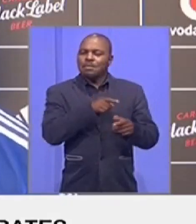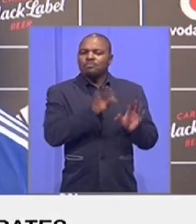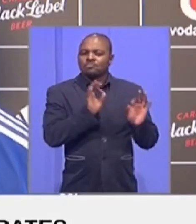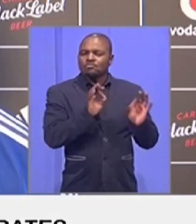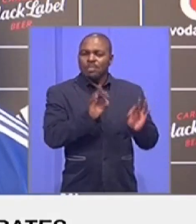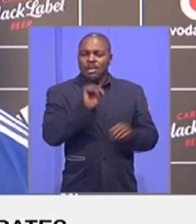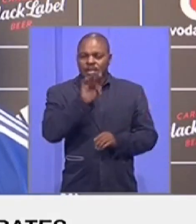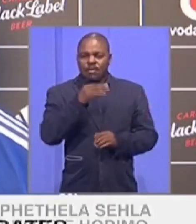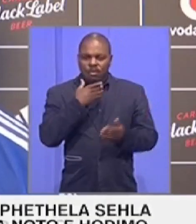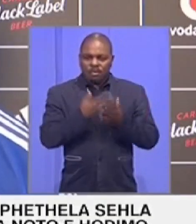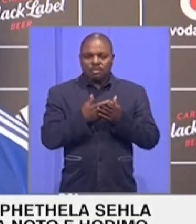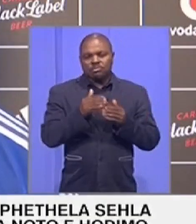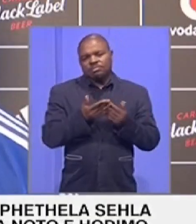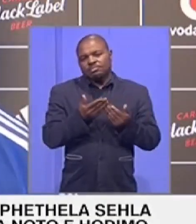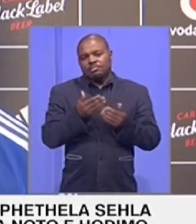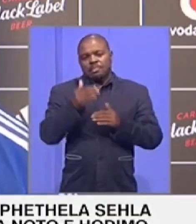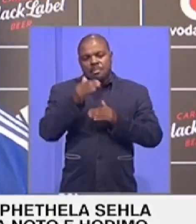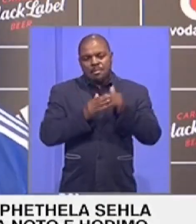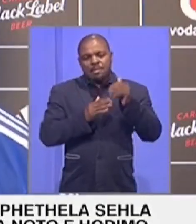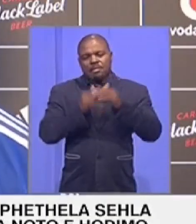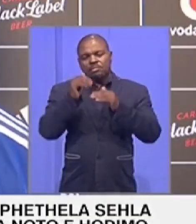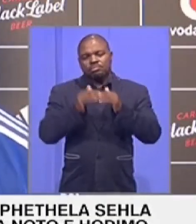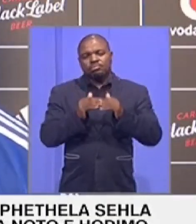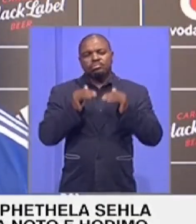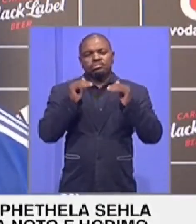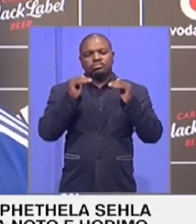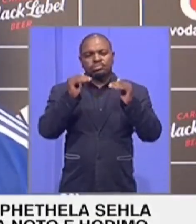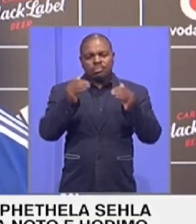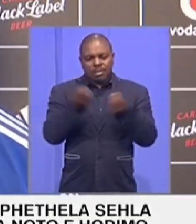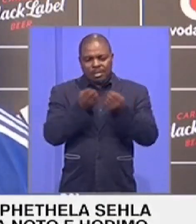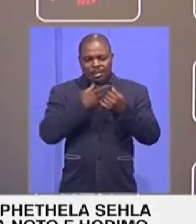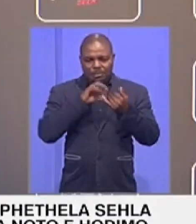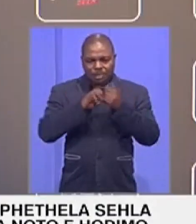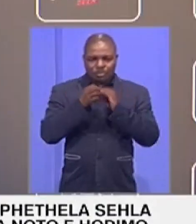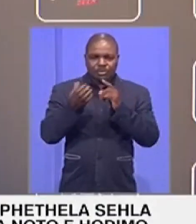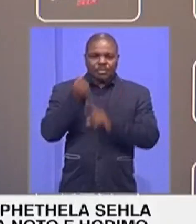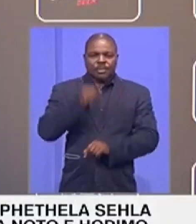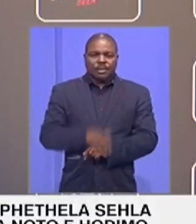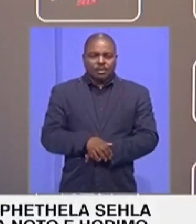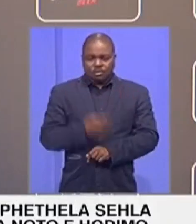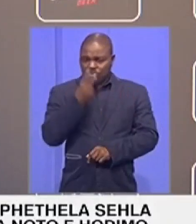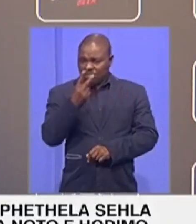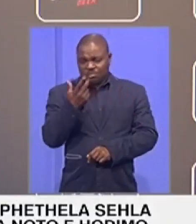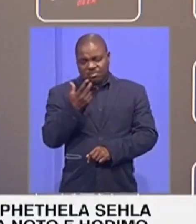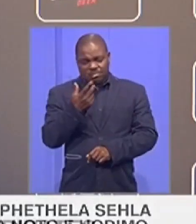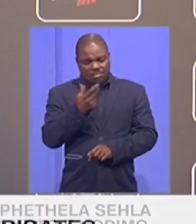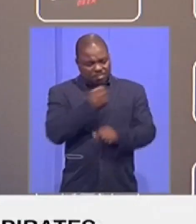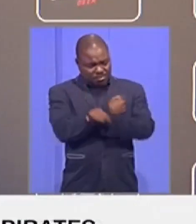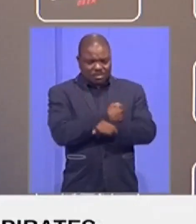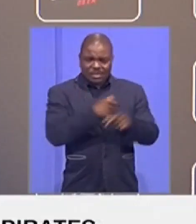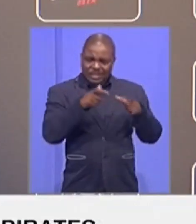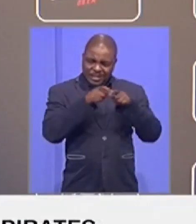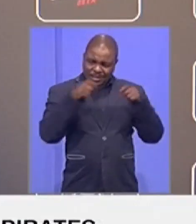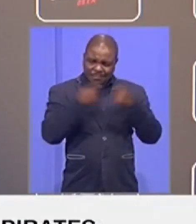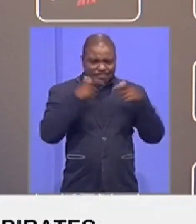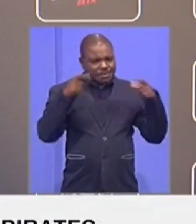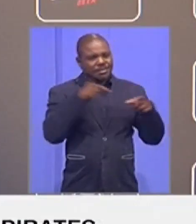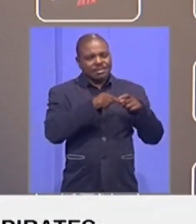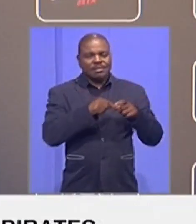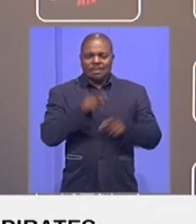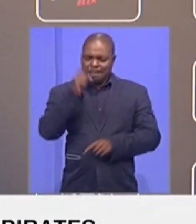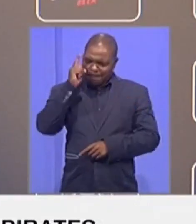to build something up with things that we're trying to do. Look, Pirates is a big team, and Pirates is a team that has to